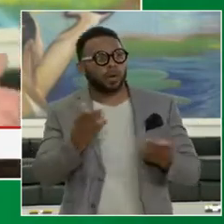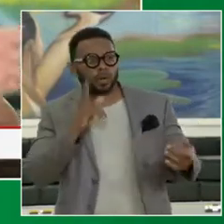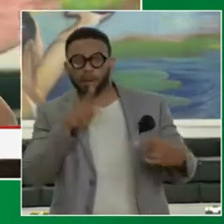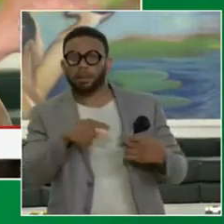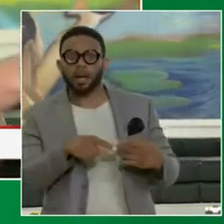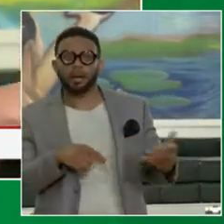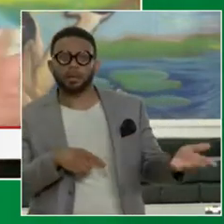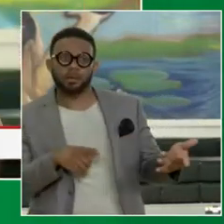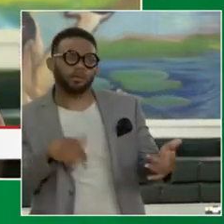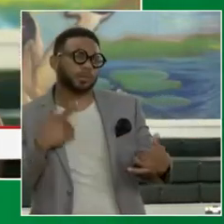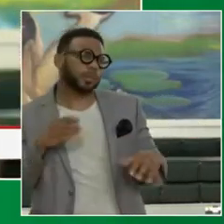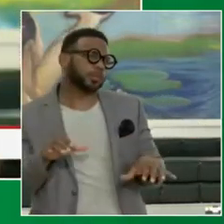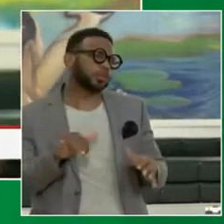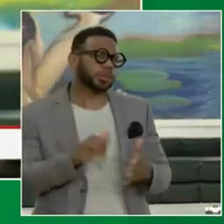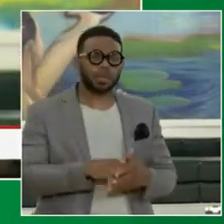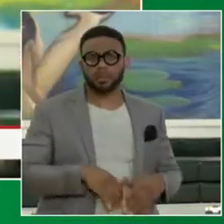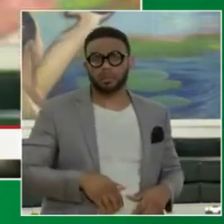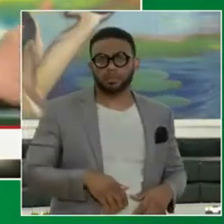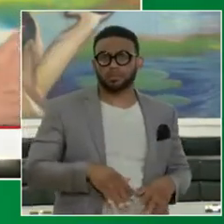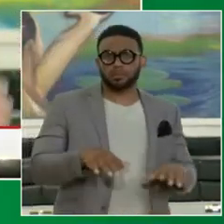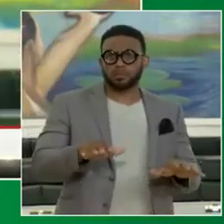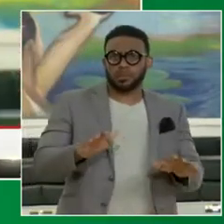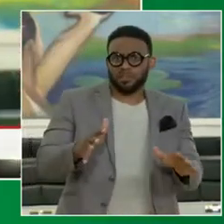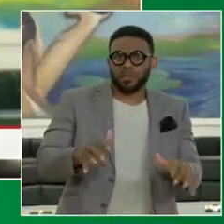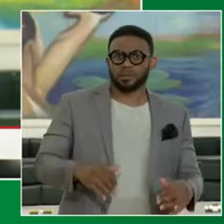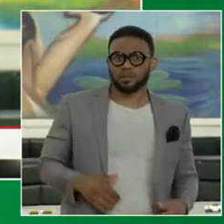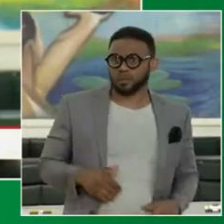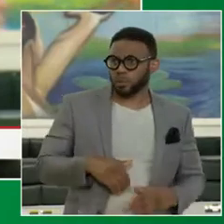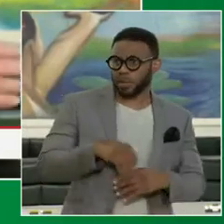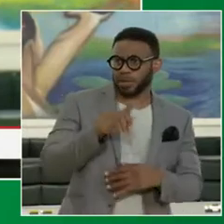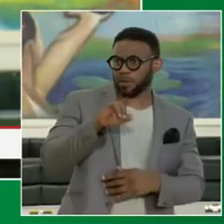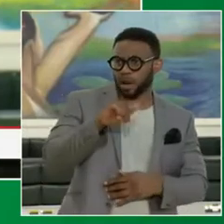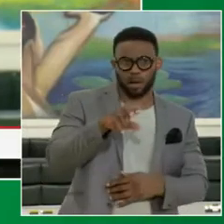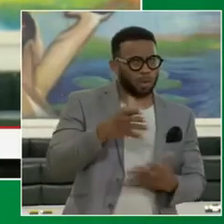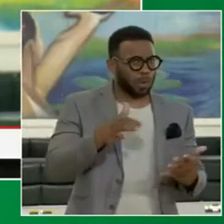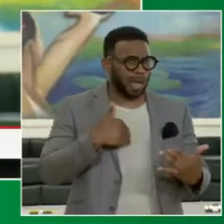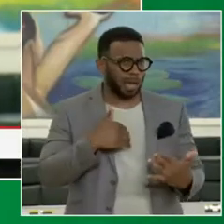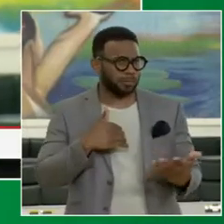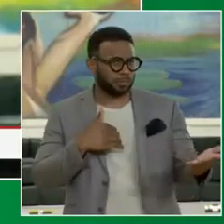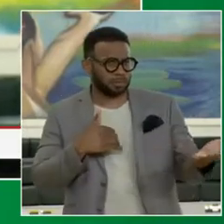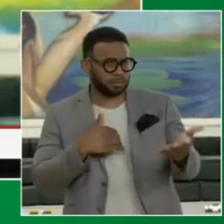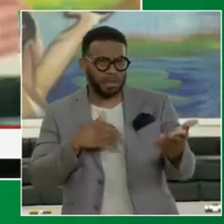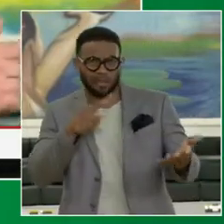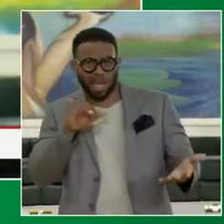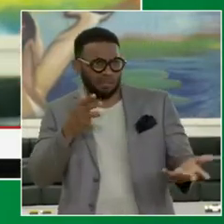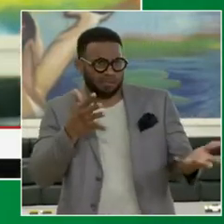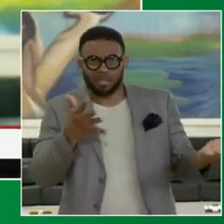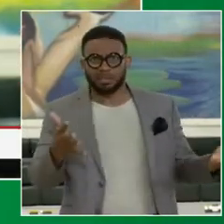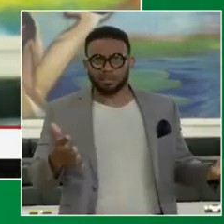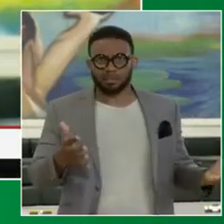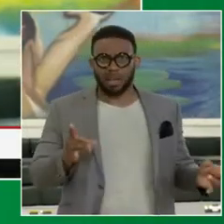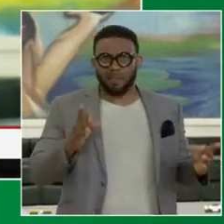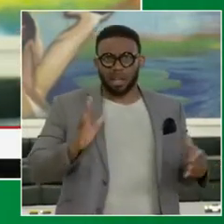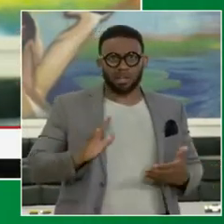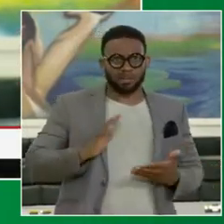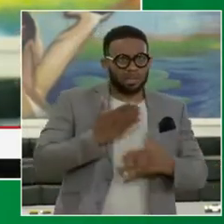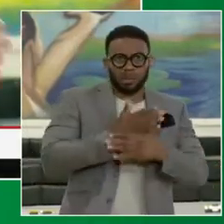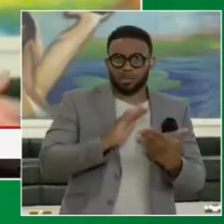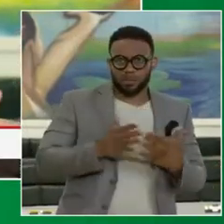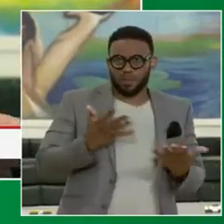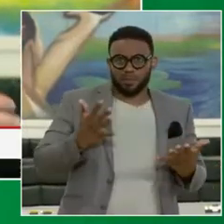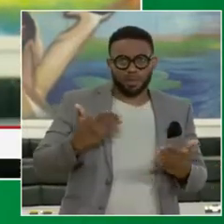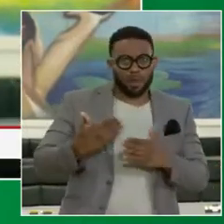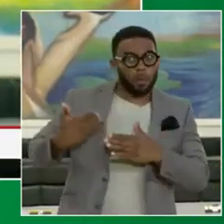talk about, we've been doing pathways. We're out there in DYRS. We have credible messengers that are doing the things. The violence interrupters doing their